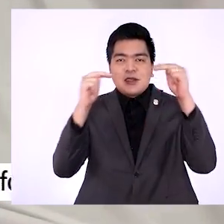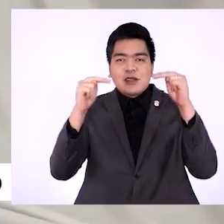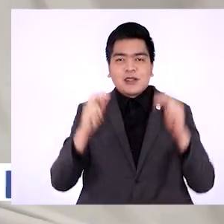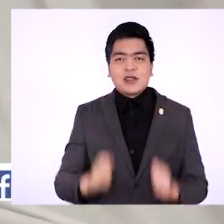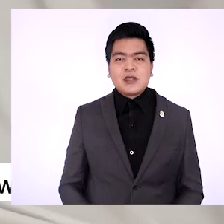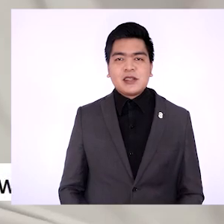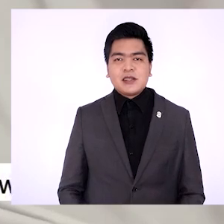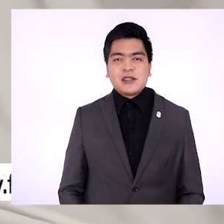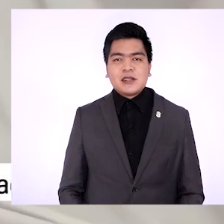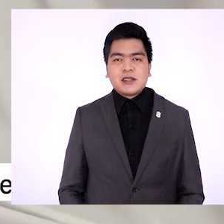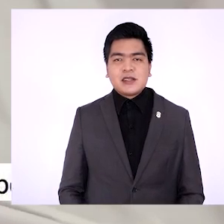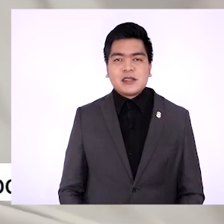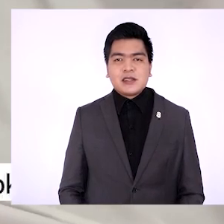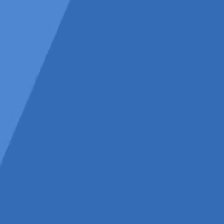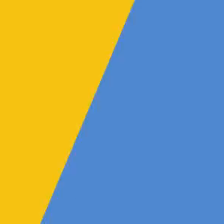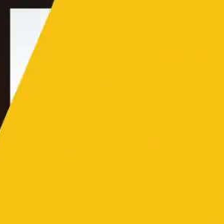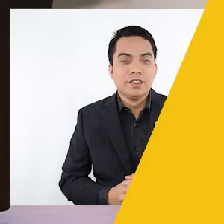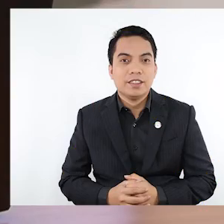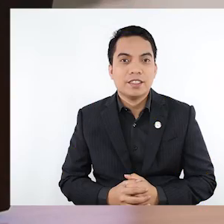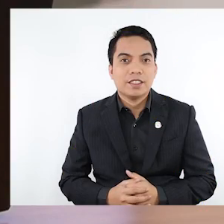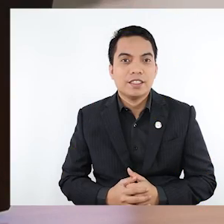Network.